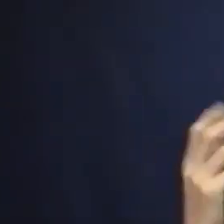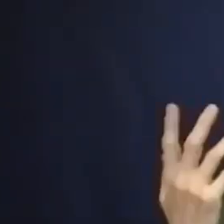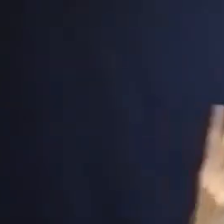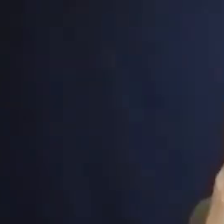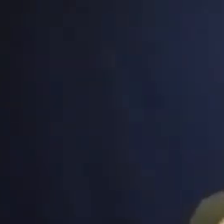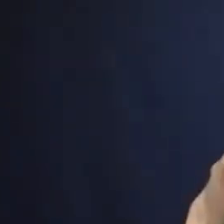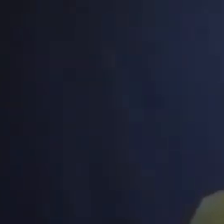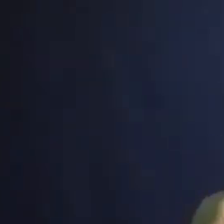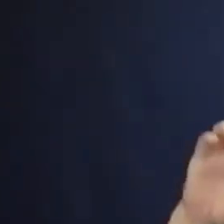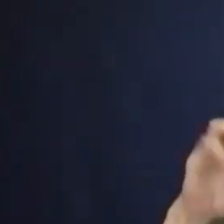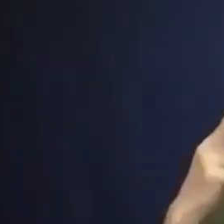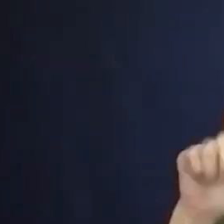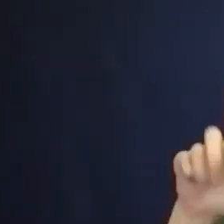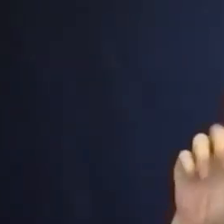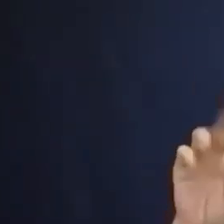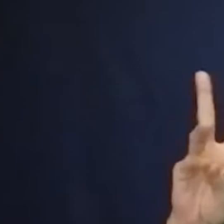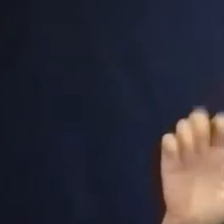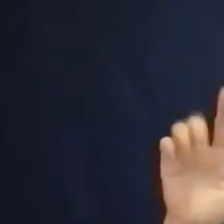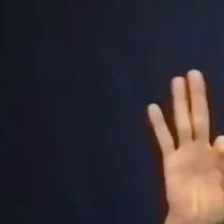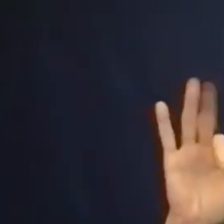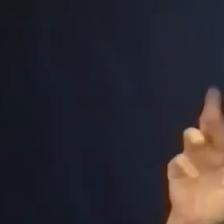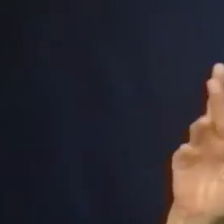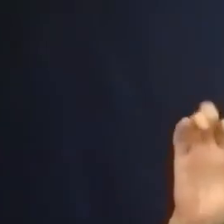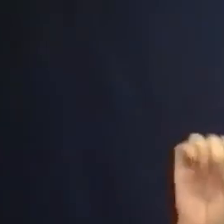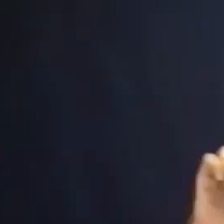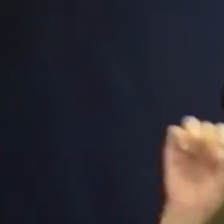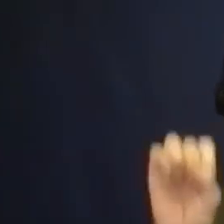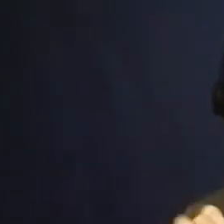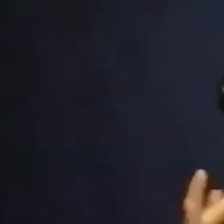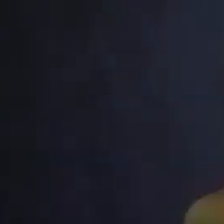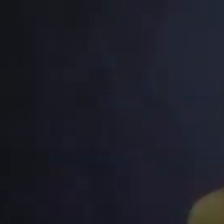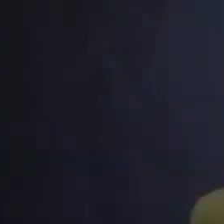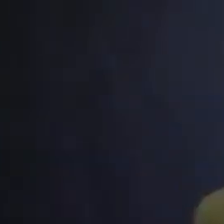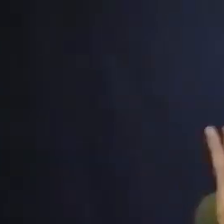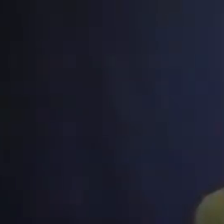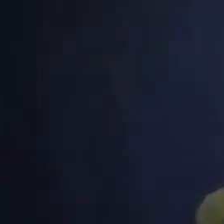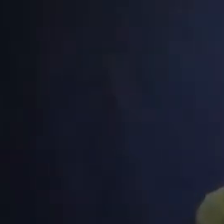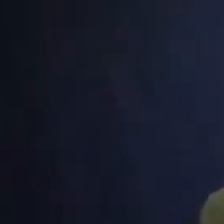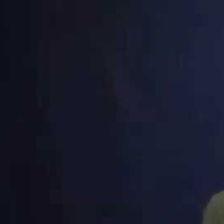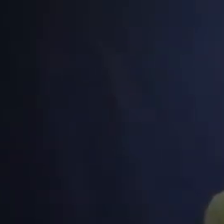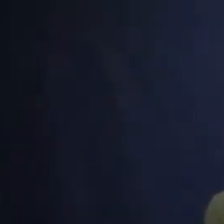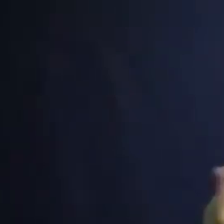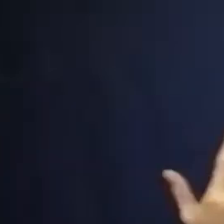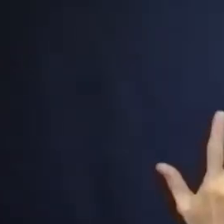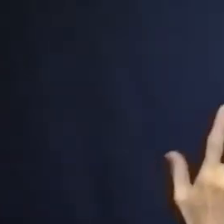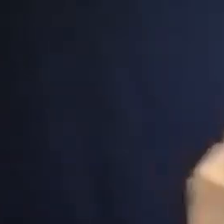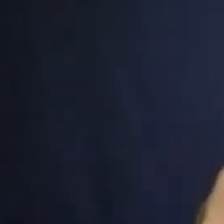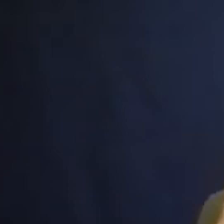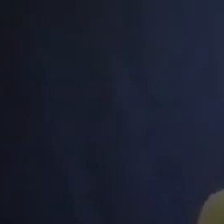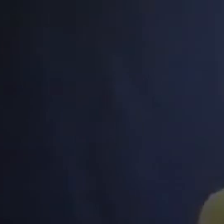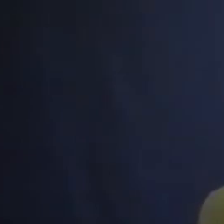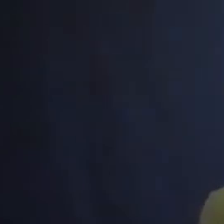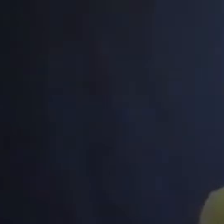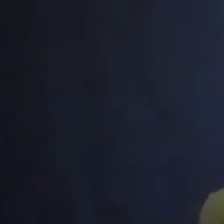welfare system, who are engaged with the justice system, young